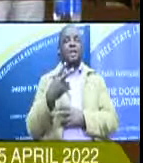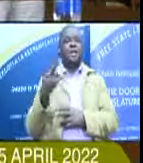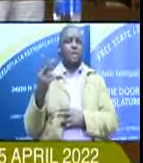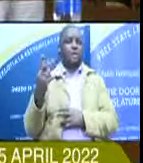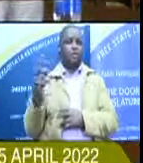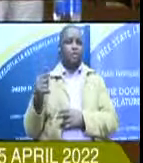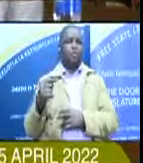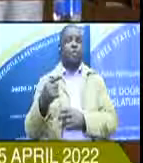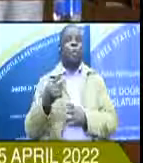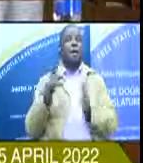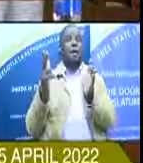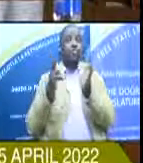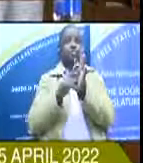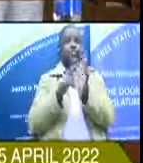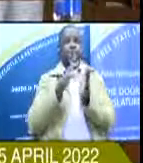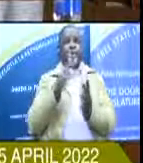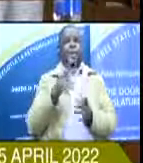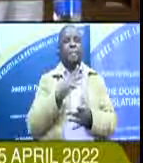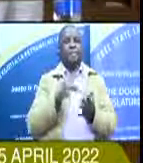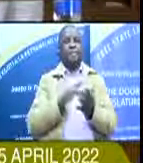22,822 approved posts, with